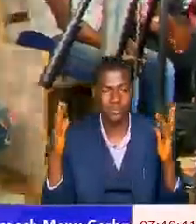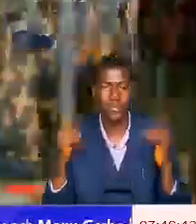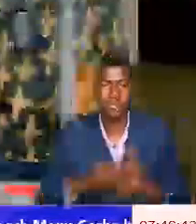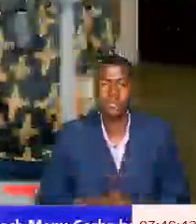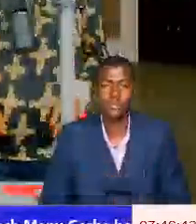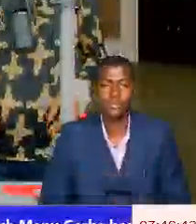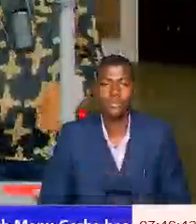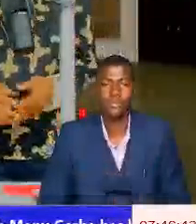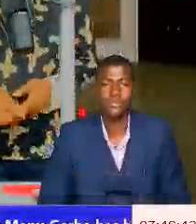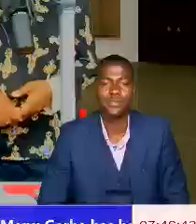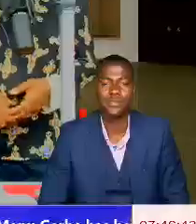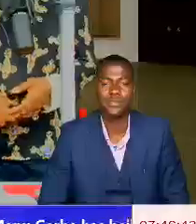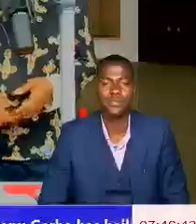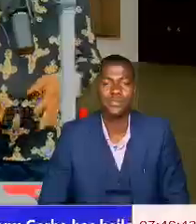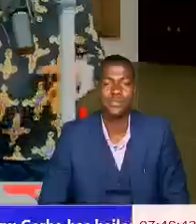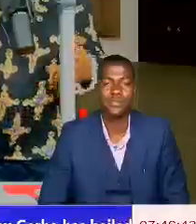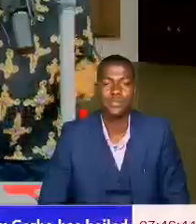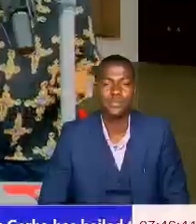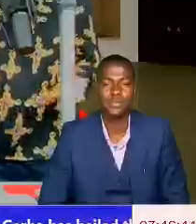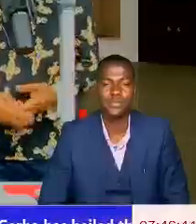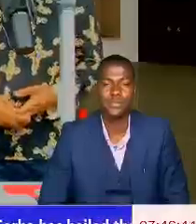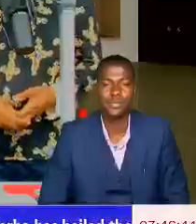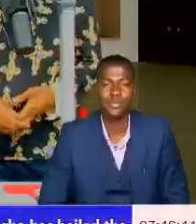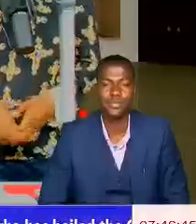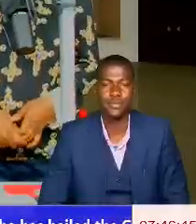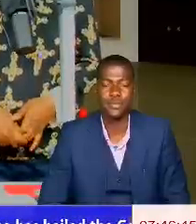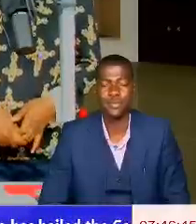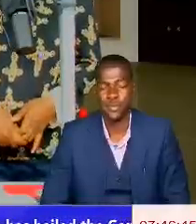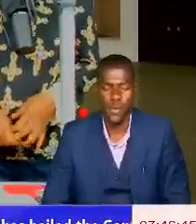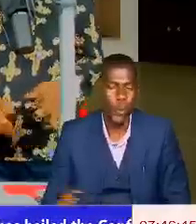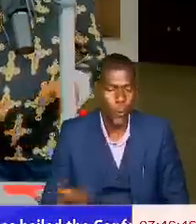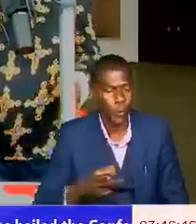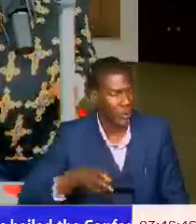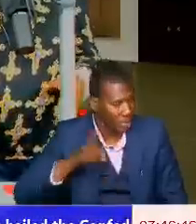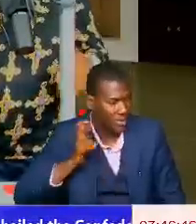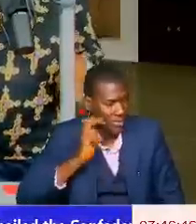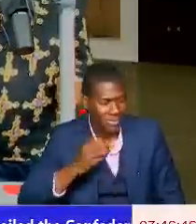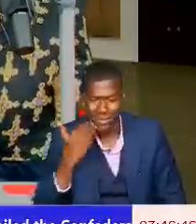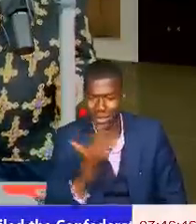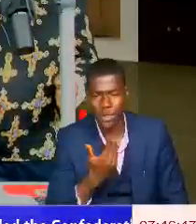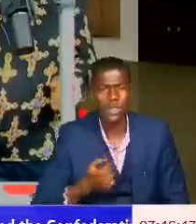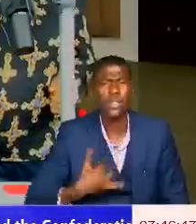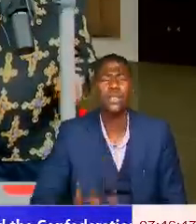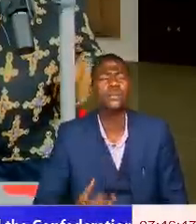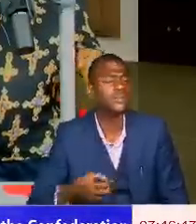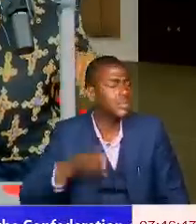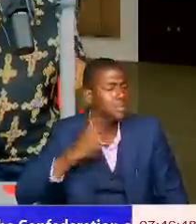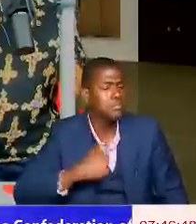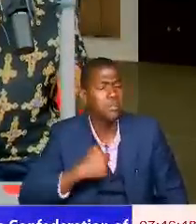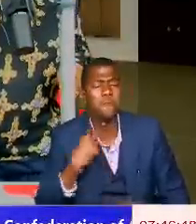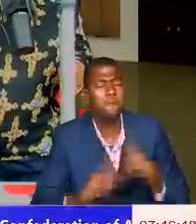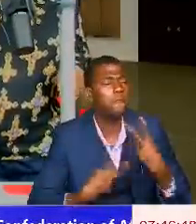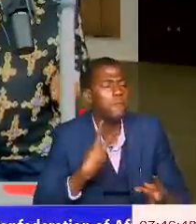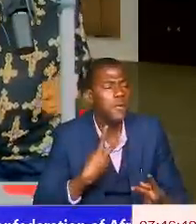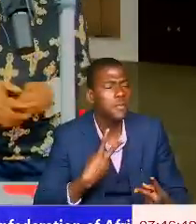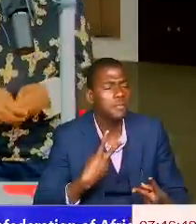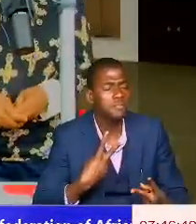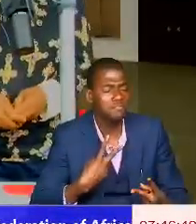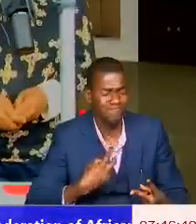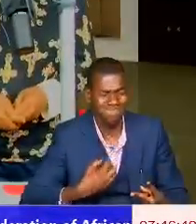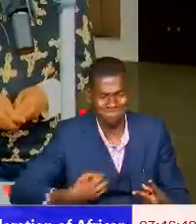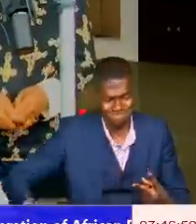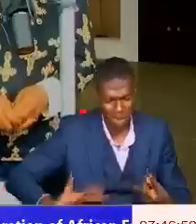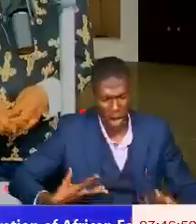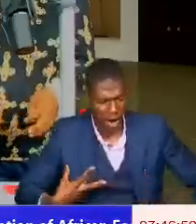It I will do anyway. So thank you as we follow here the message. As I stand there, where they hear my voice, where I they vanor with strength and